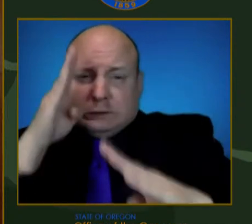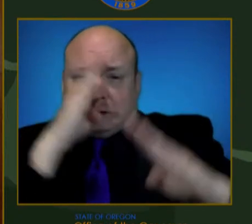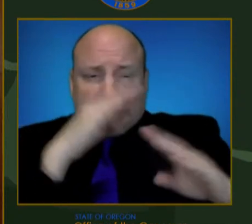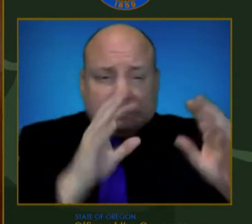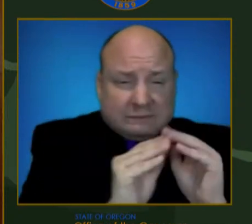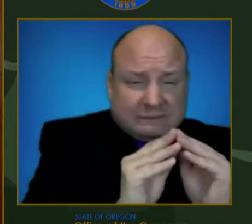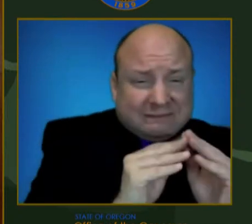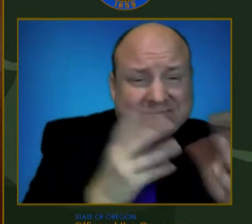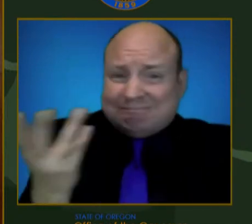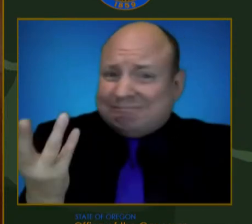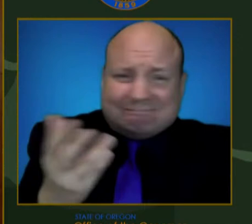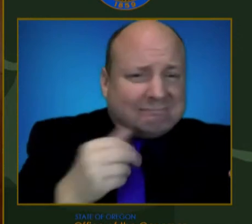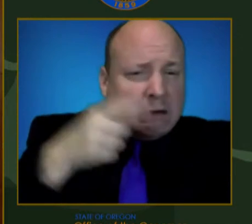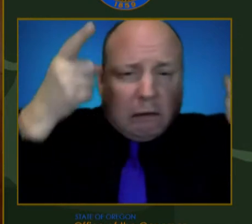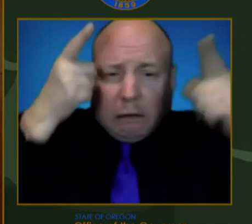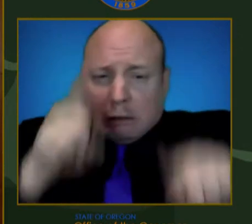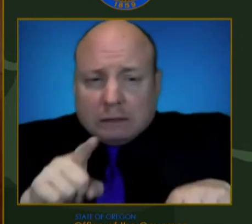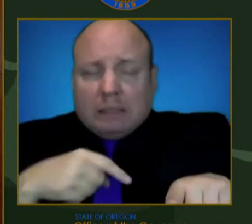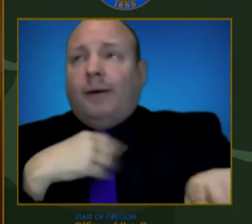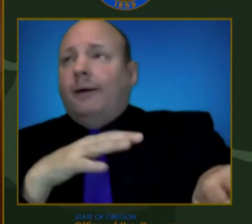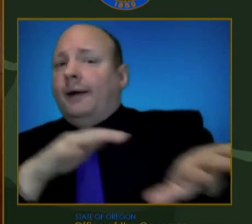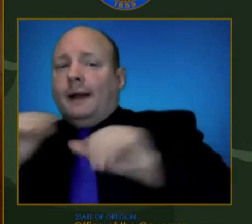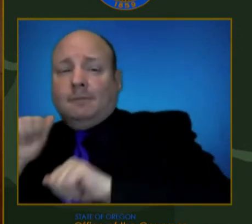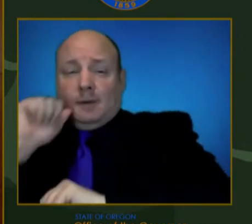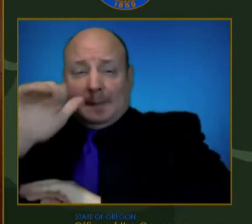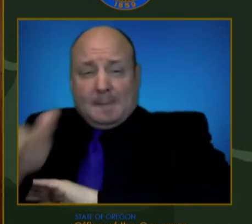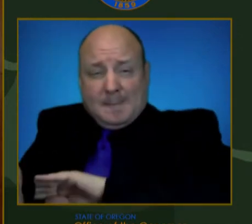an urban legend. They were real.